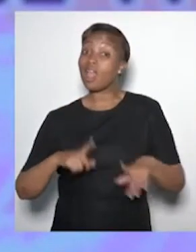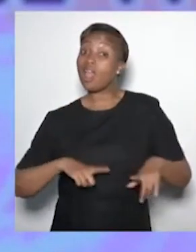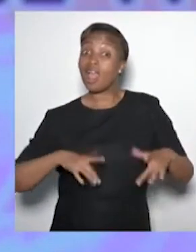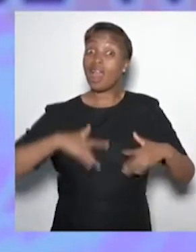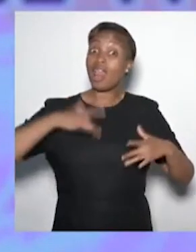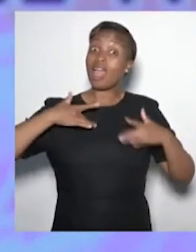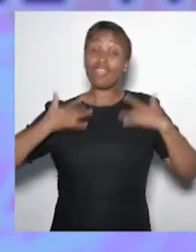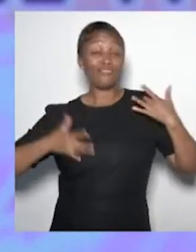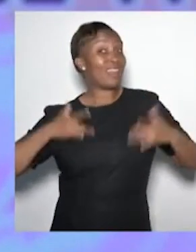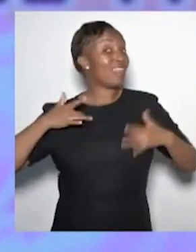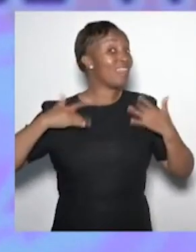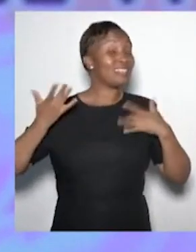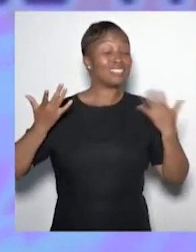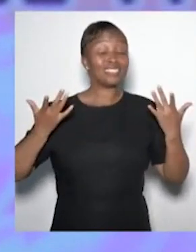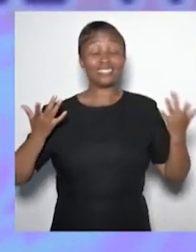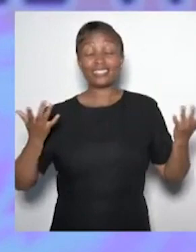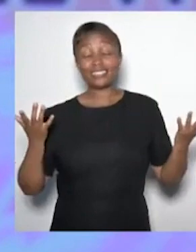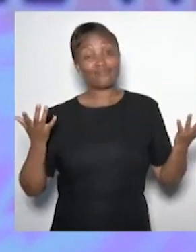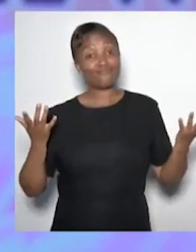liveliness,